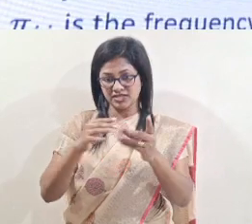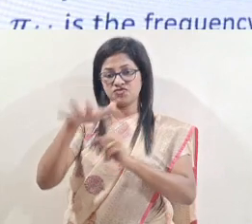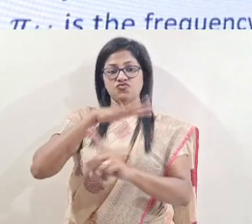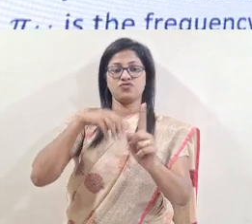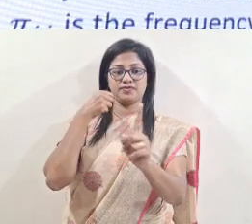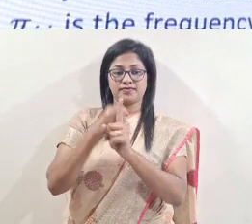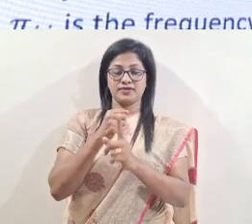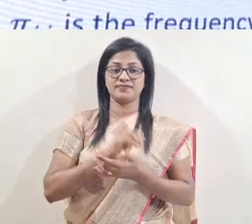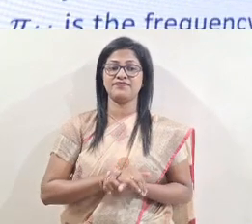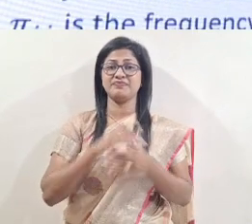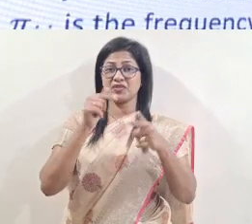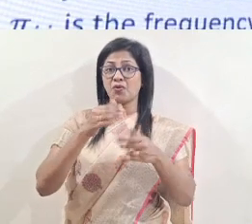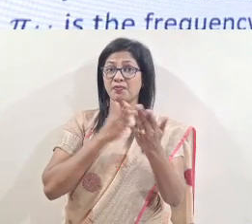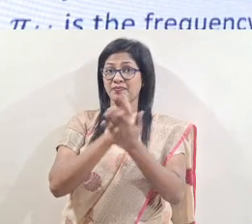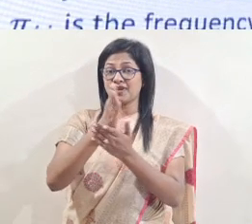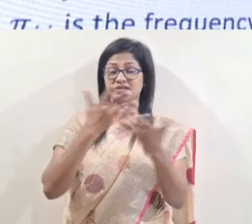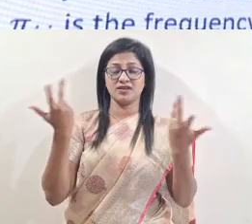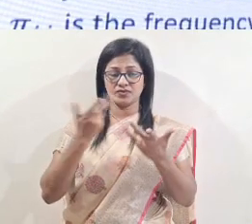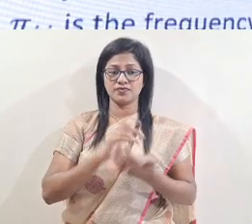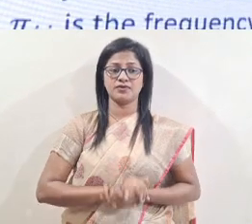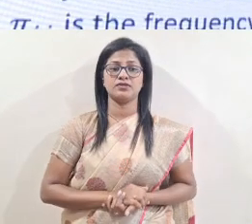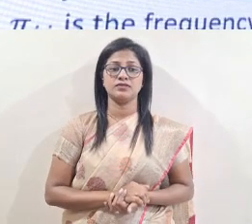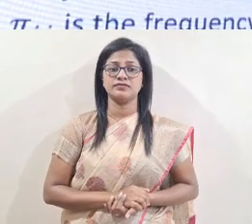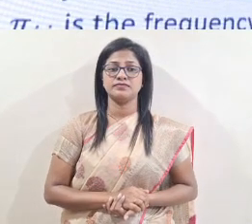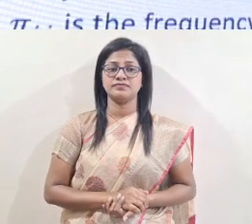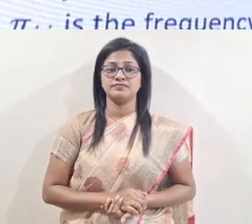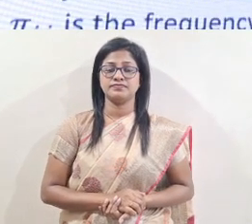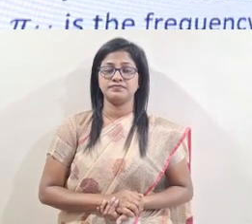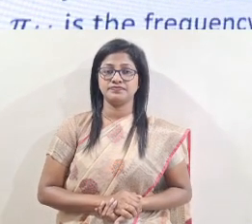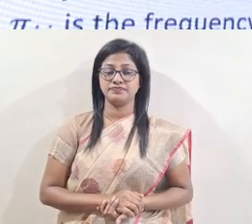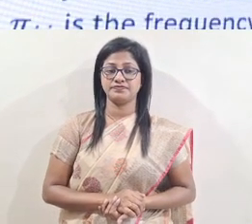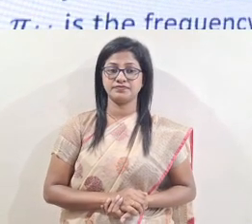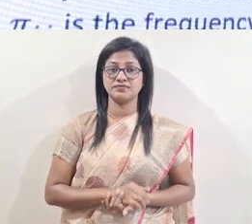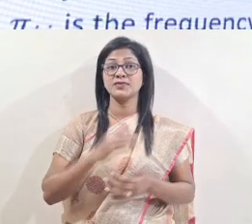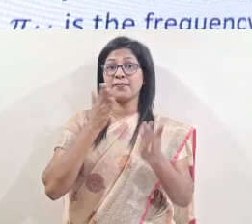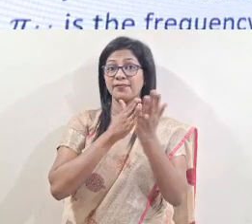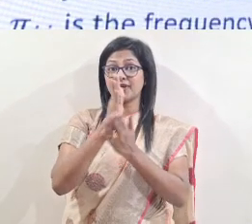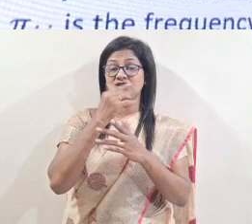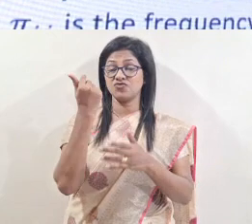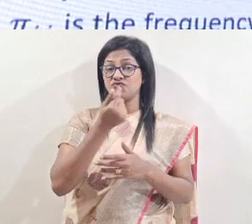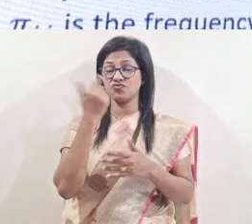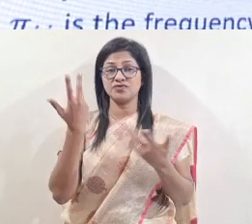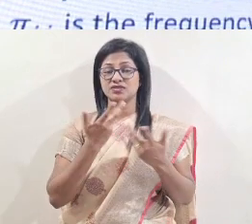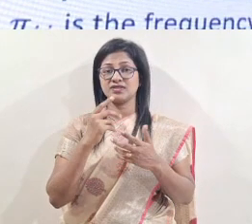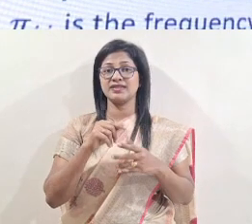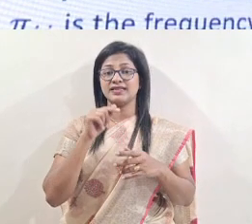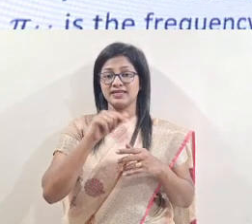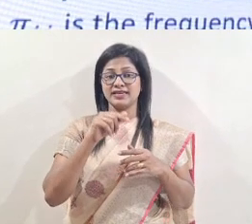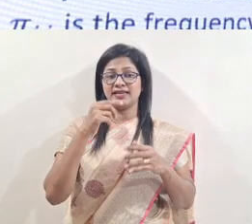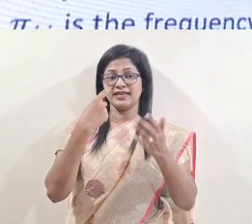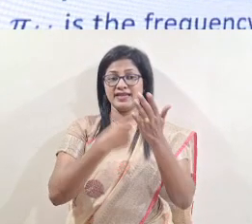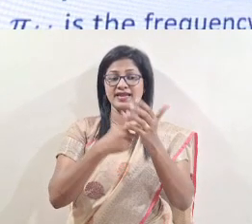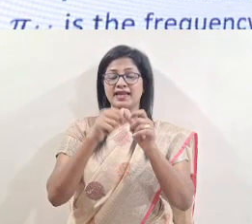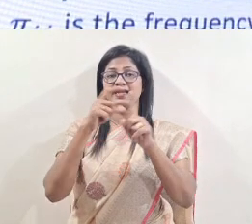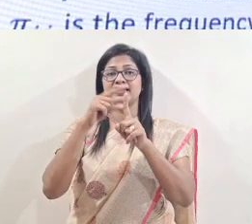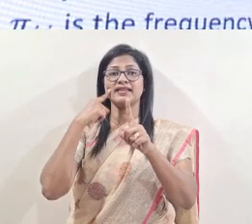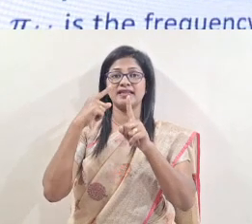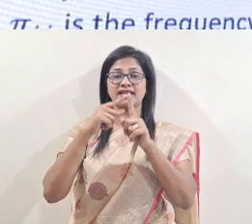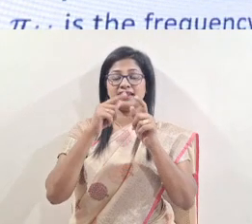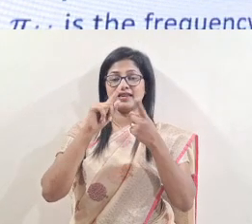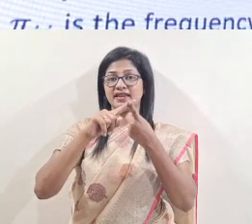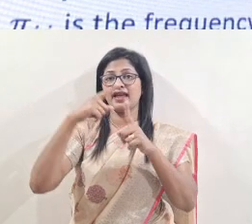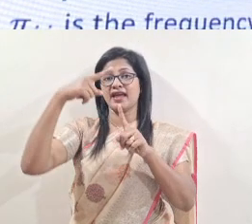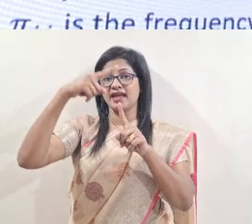to the methodology, the methodology used has been employed as Reddit analysis, which stands for Relative